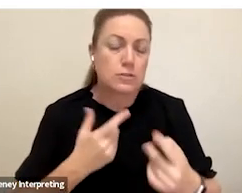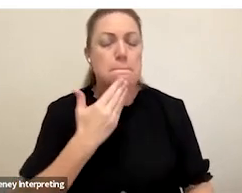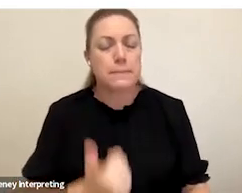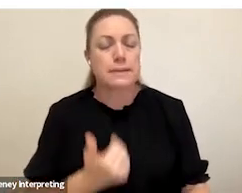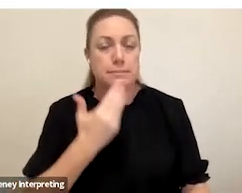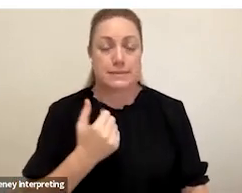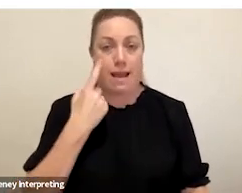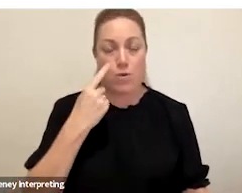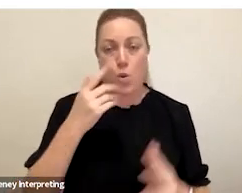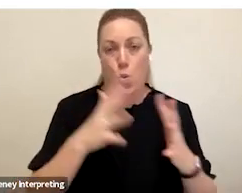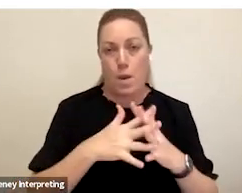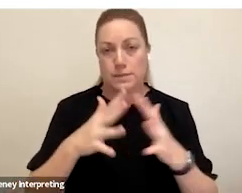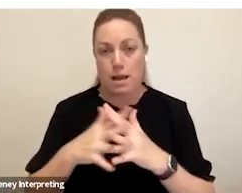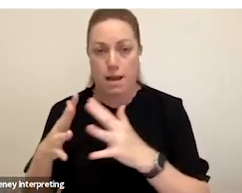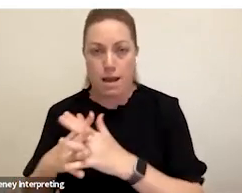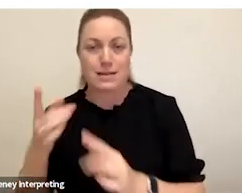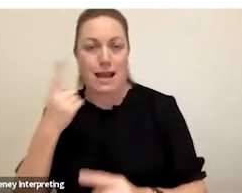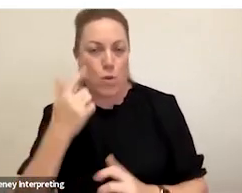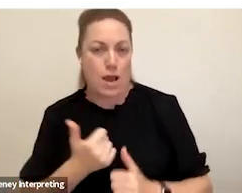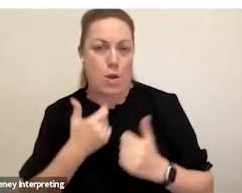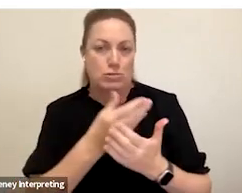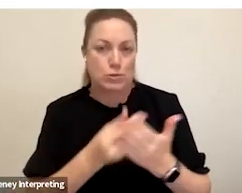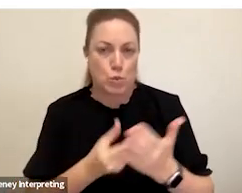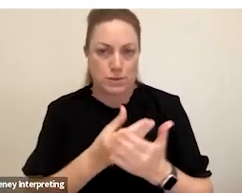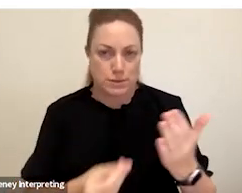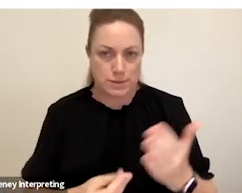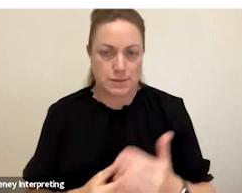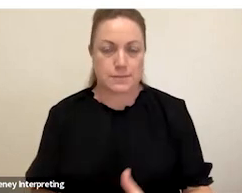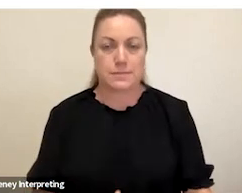website and have a look at those resources there. Next slide, please.